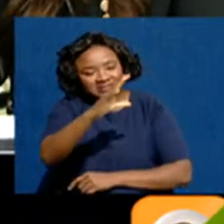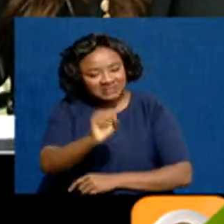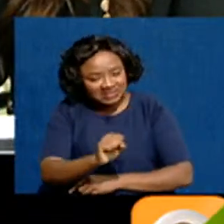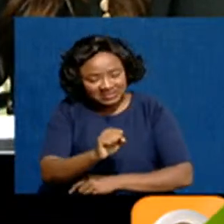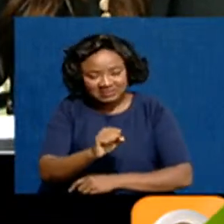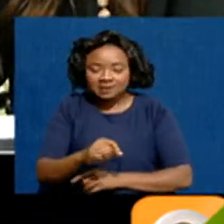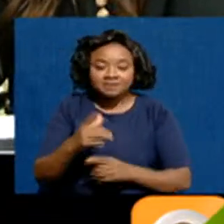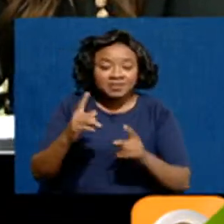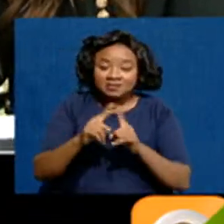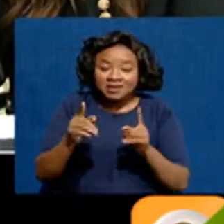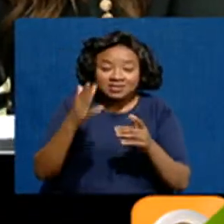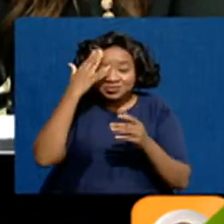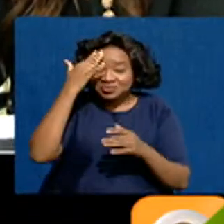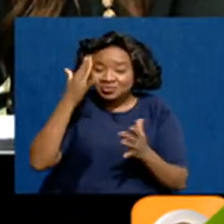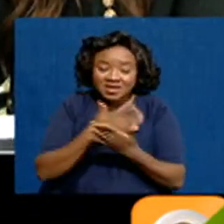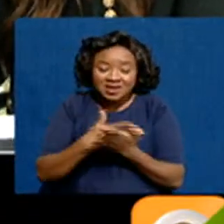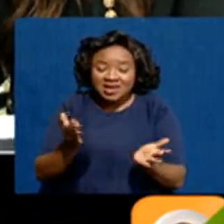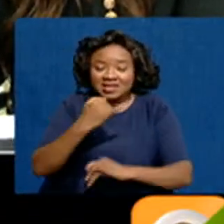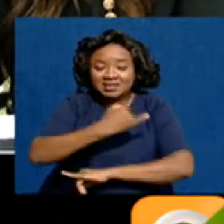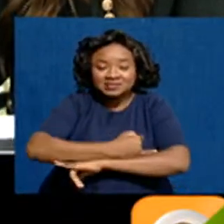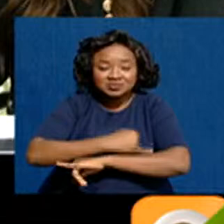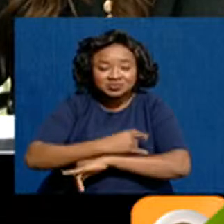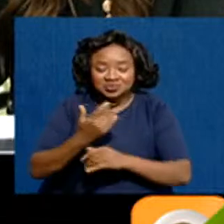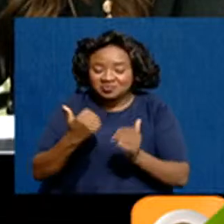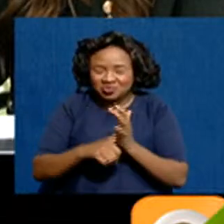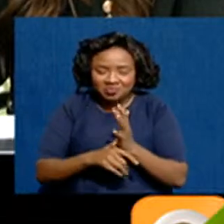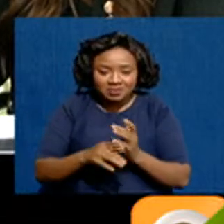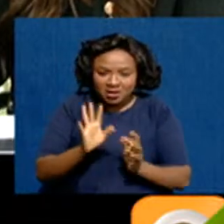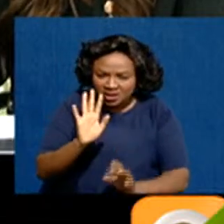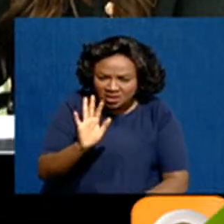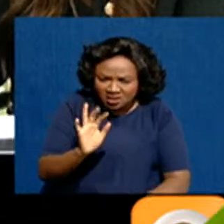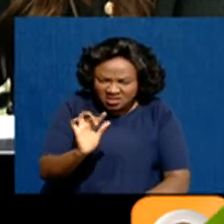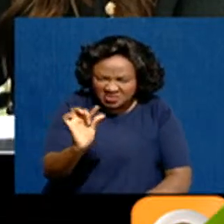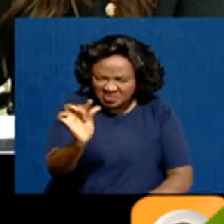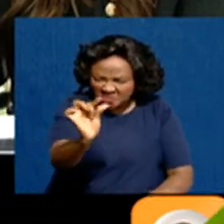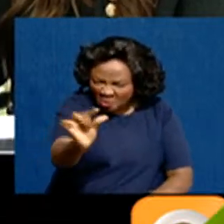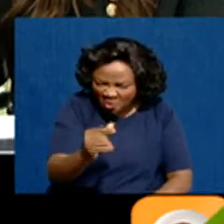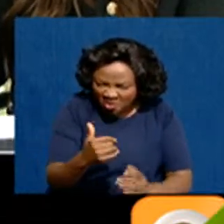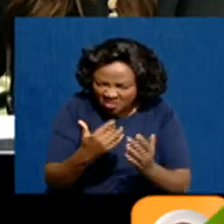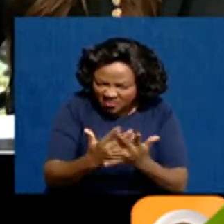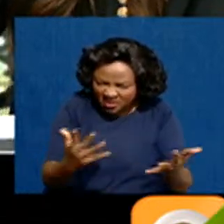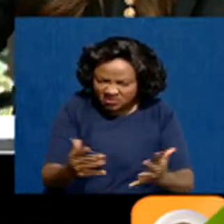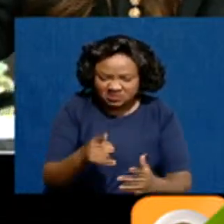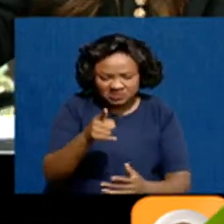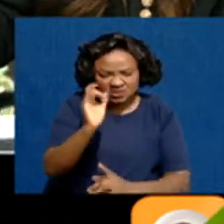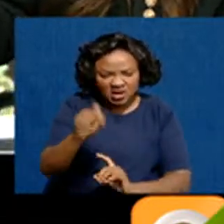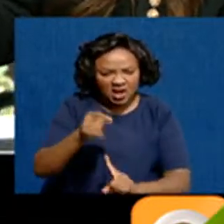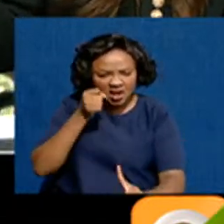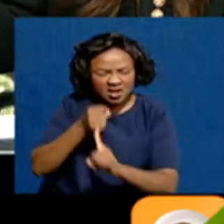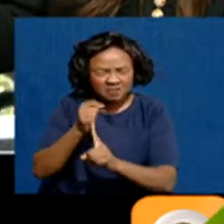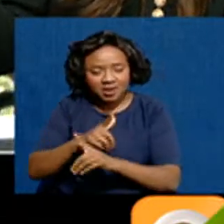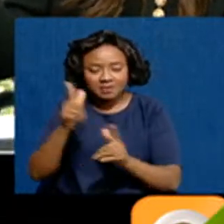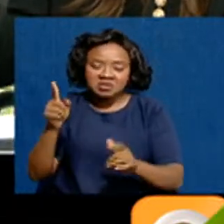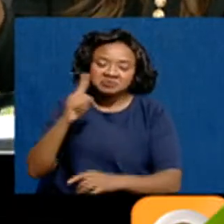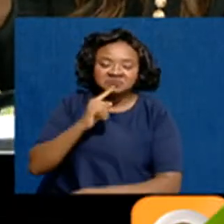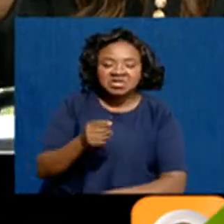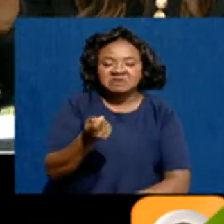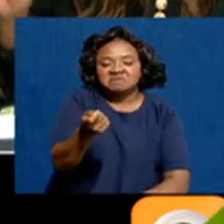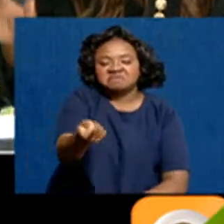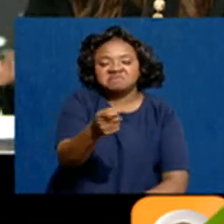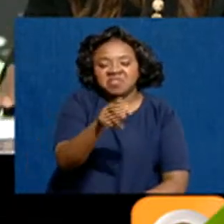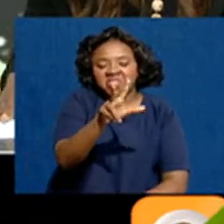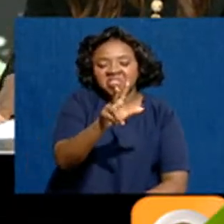in any existing institution. But small things can sometimes have big impact. So you say it was 20 to 30 minutes.